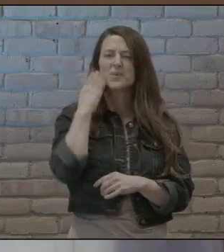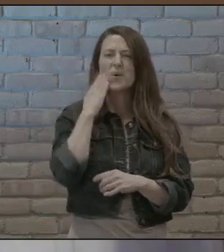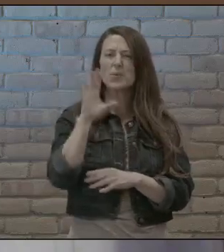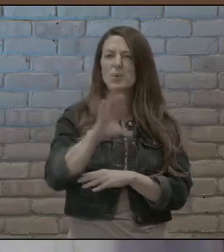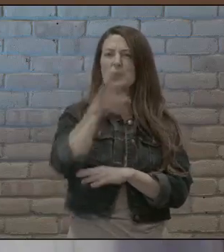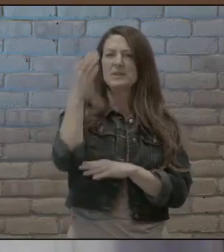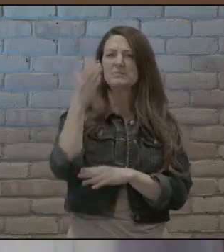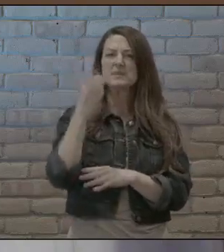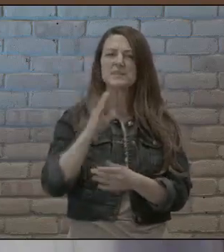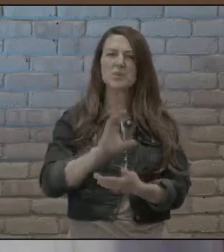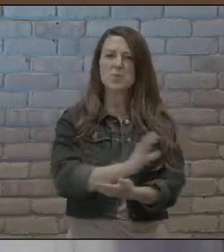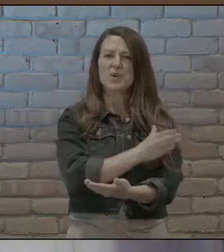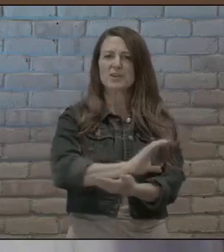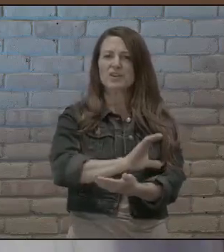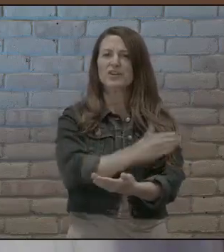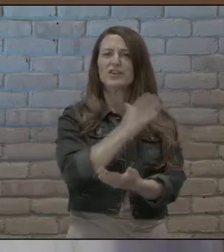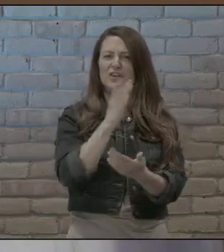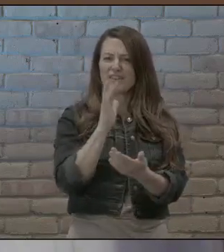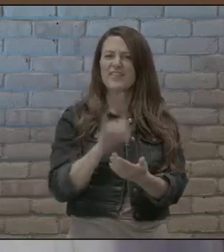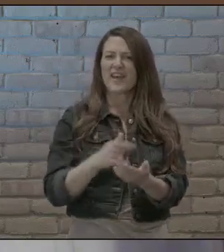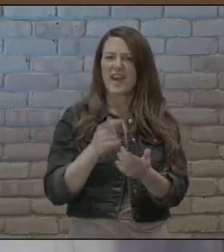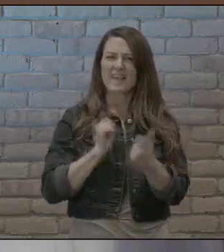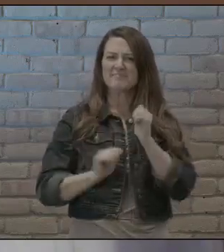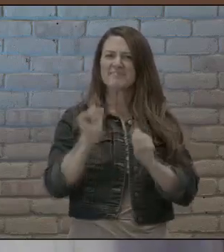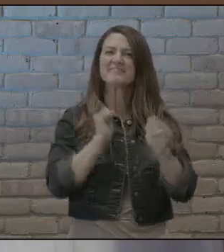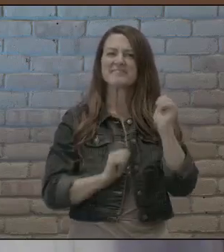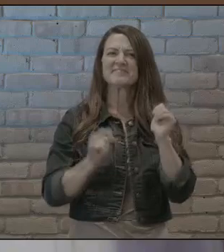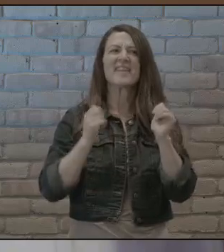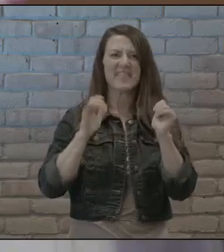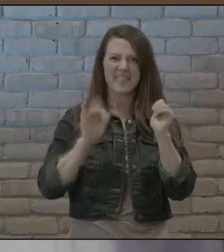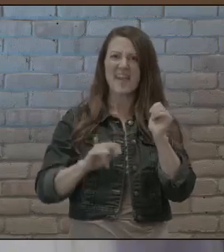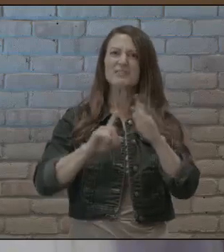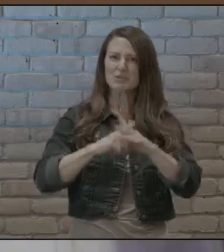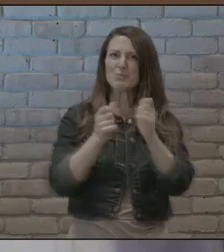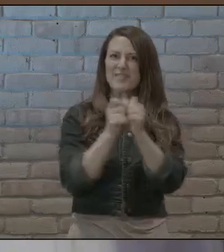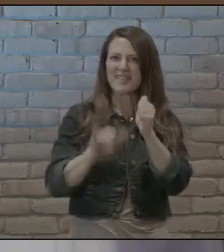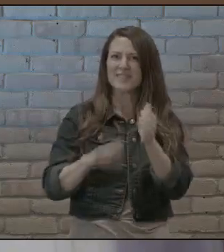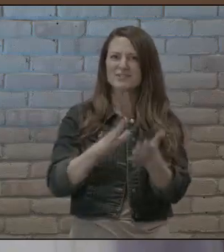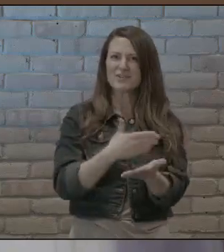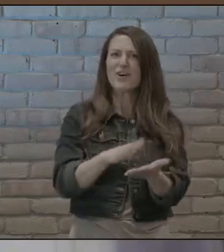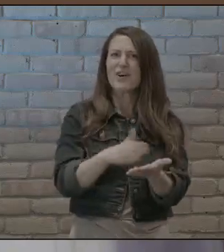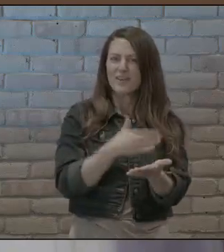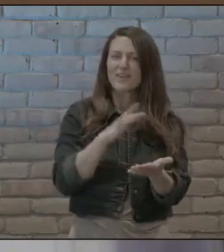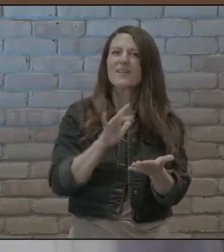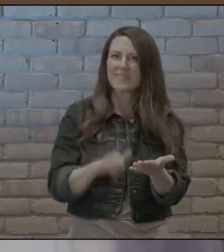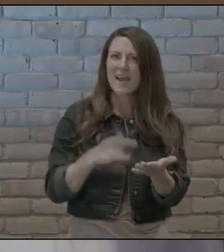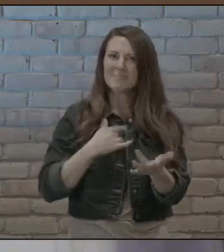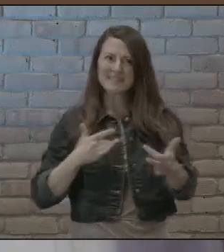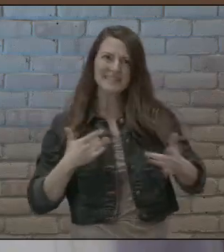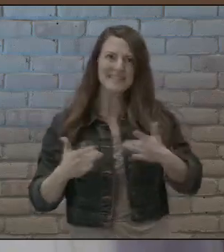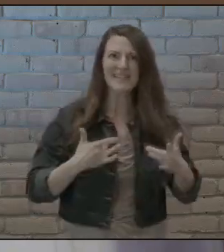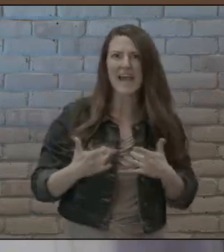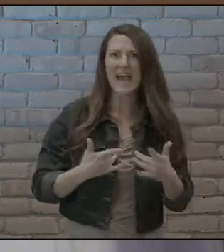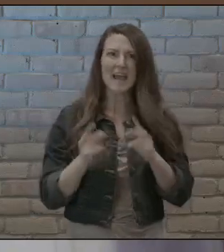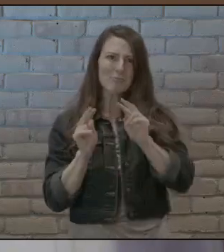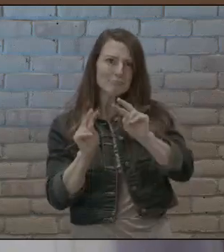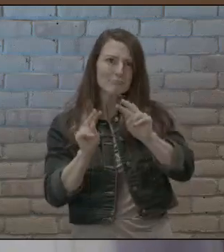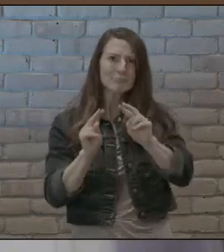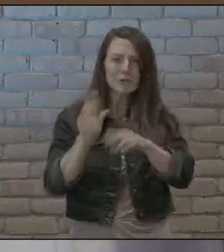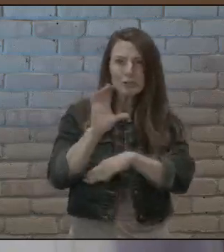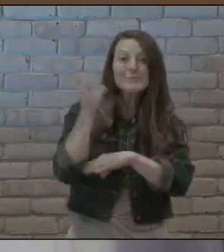that way. And so it just gets me excited and ready for Christmas, which is great because Christmas is just a couple days